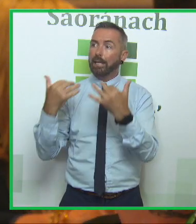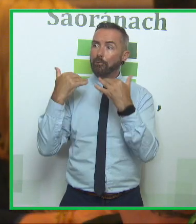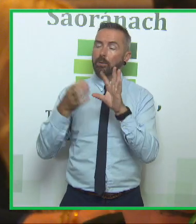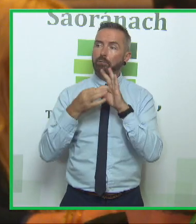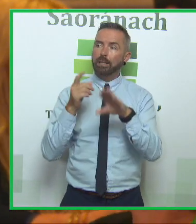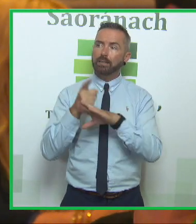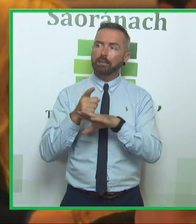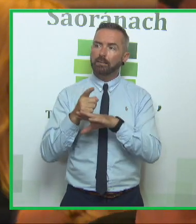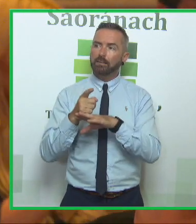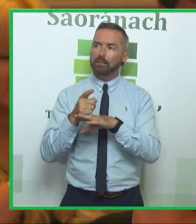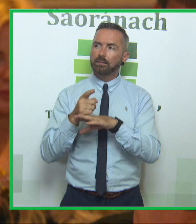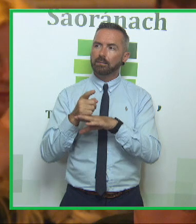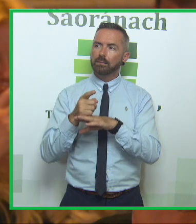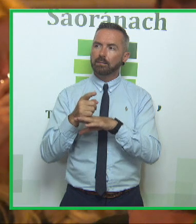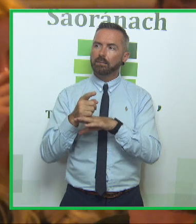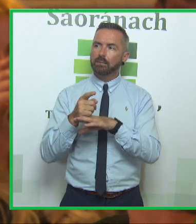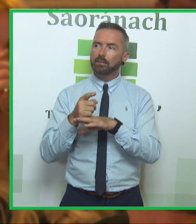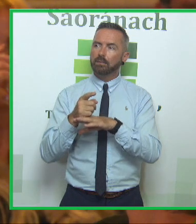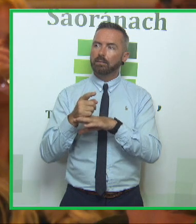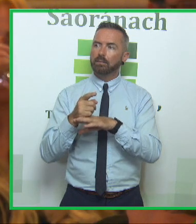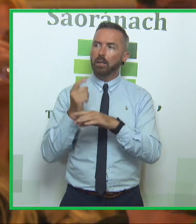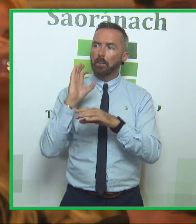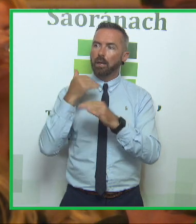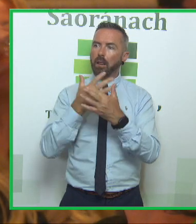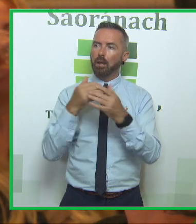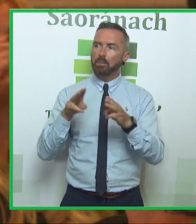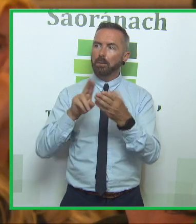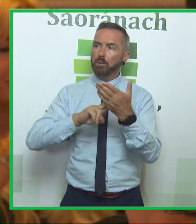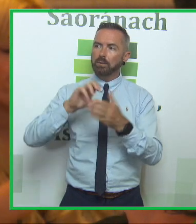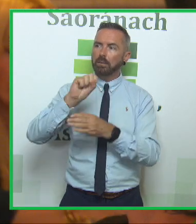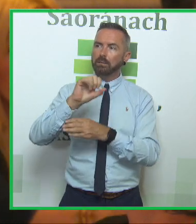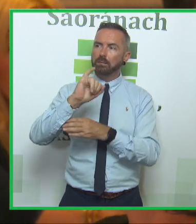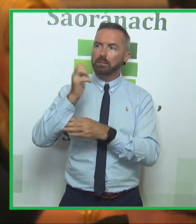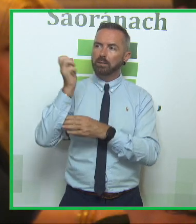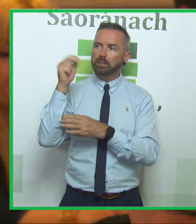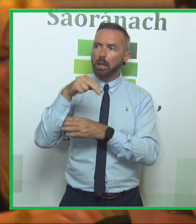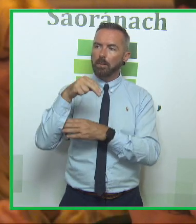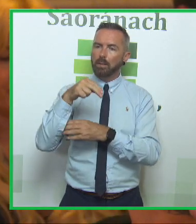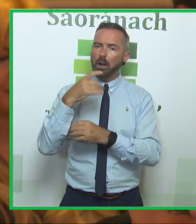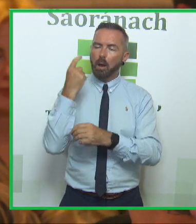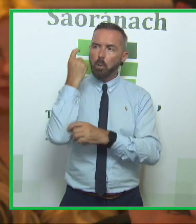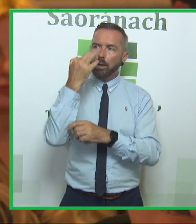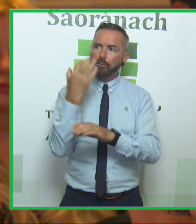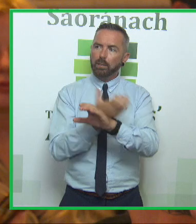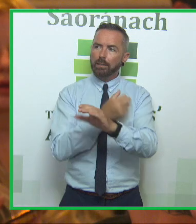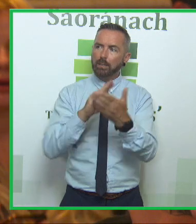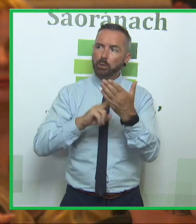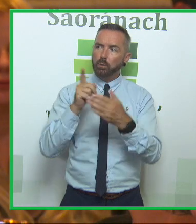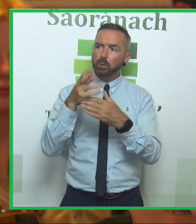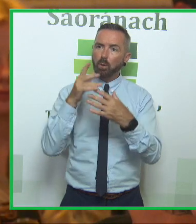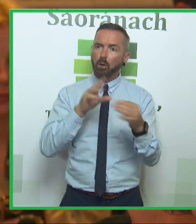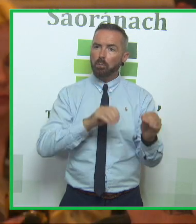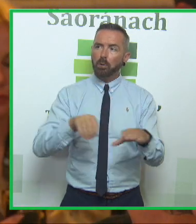there's a significant number of people use Simon. So do they stay on your books, or how is there people progressing or moving